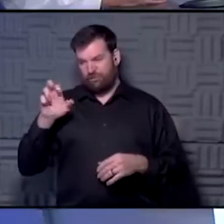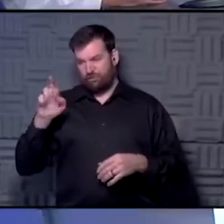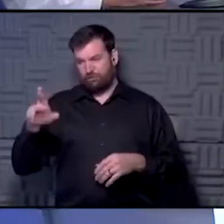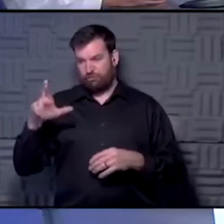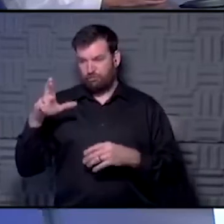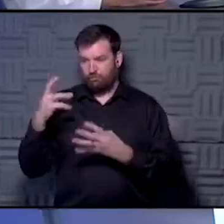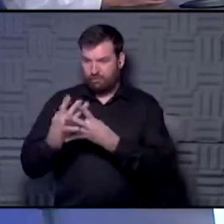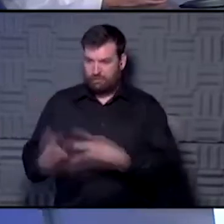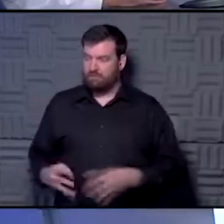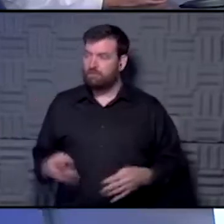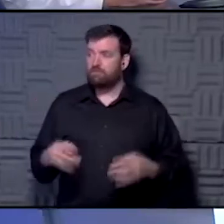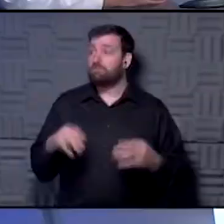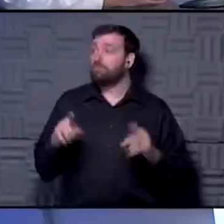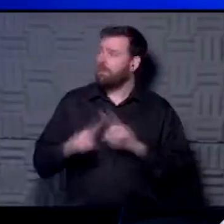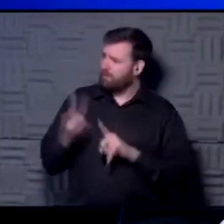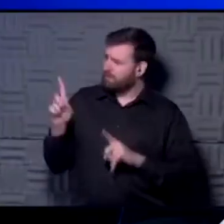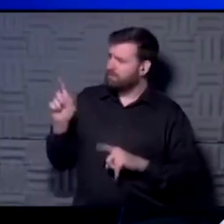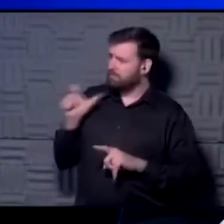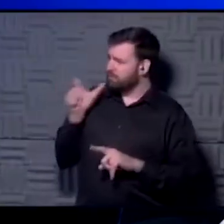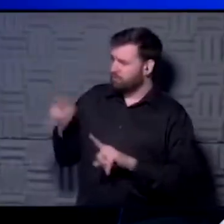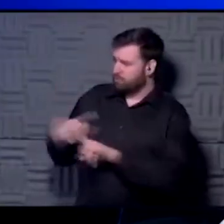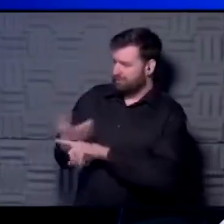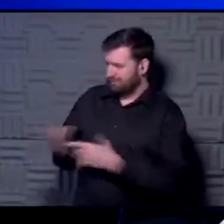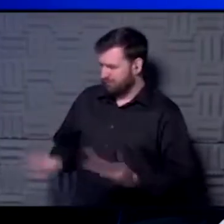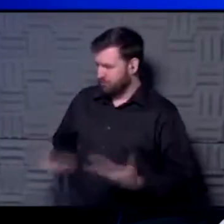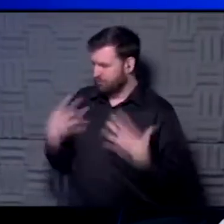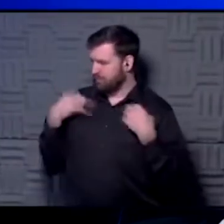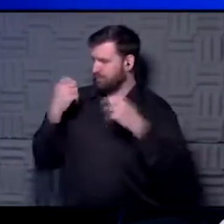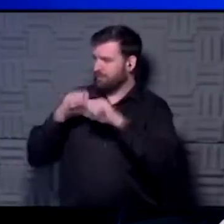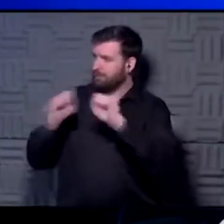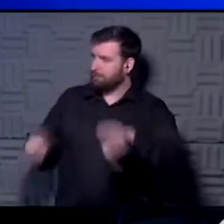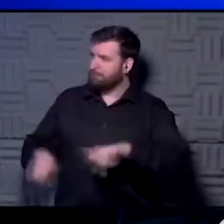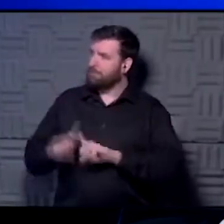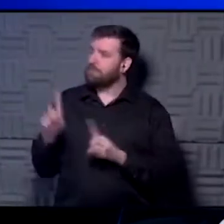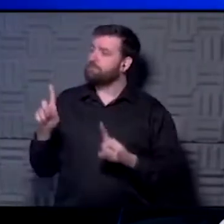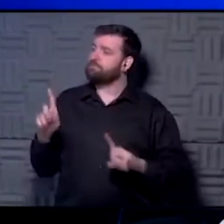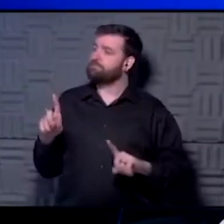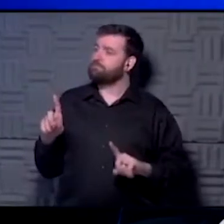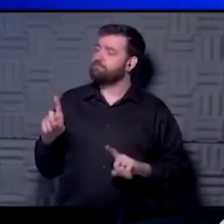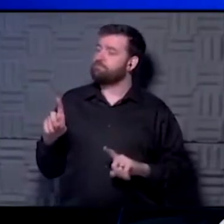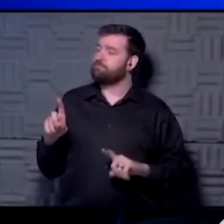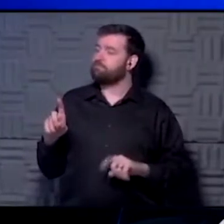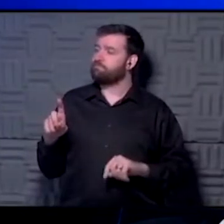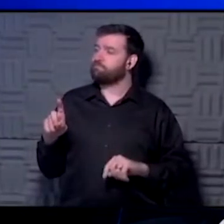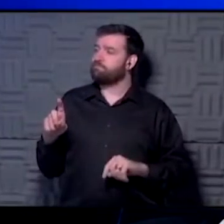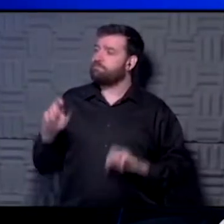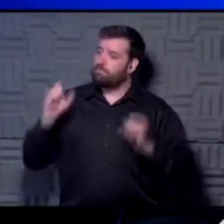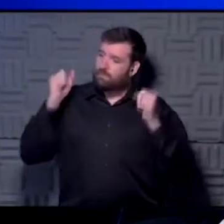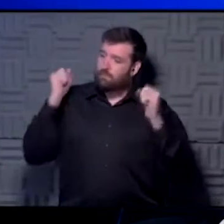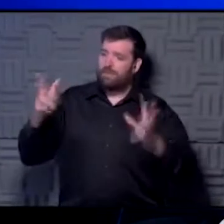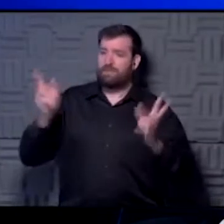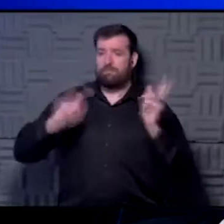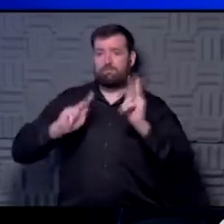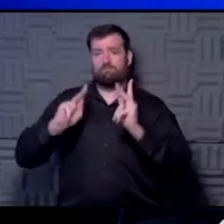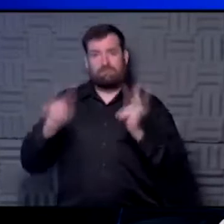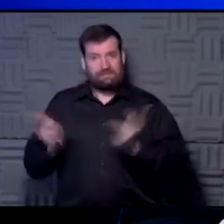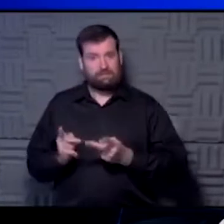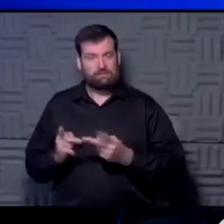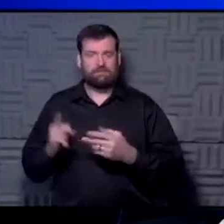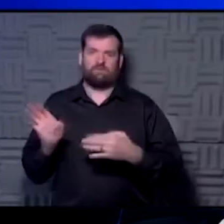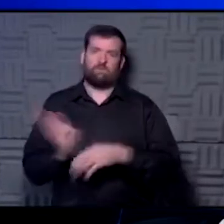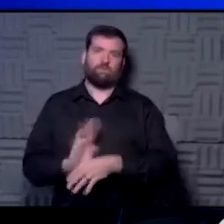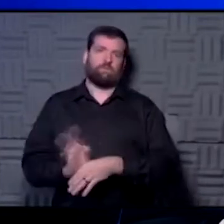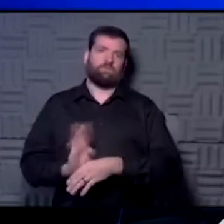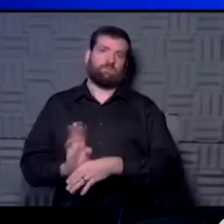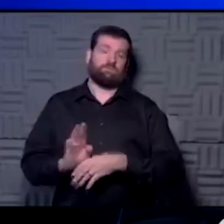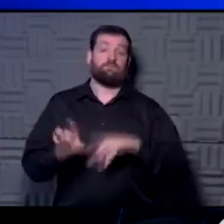listener may be from not even part of our health system, who Right. knows, but I do think that that many places have been pretty busy. The other thing